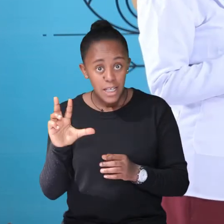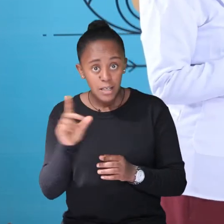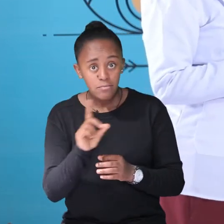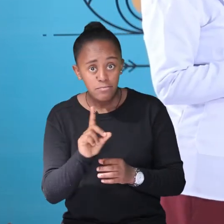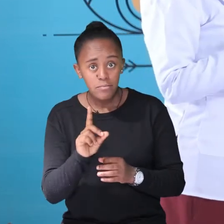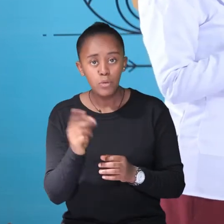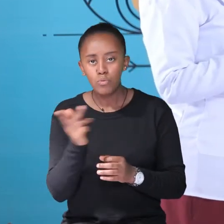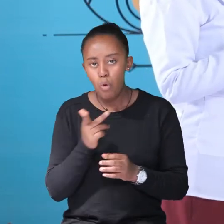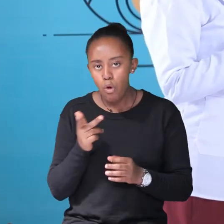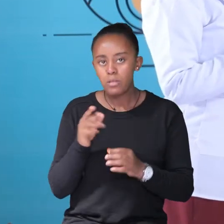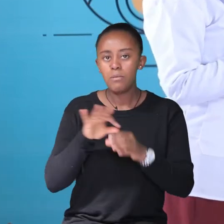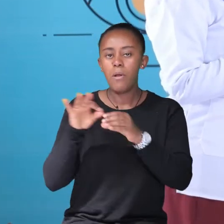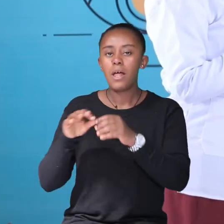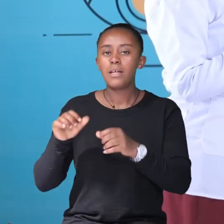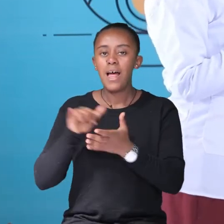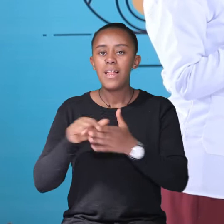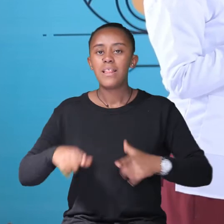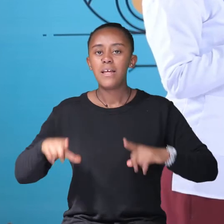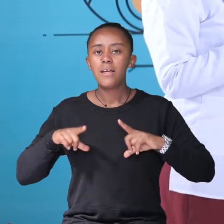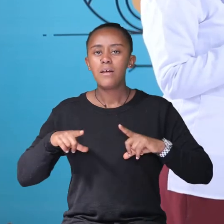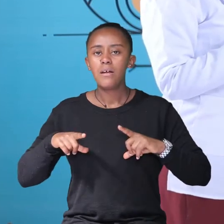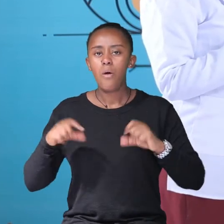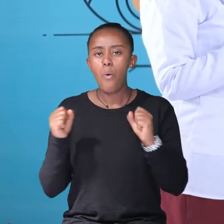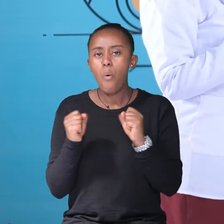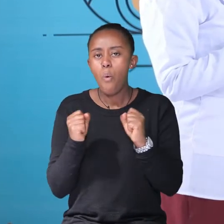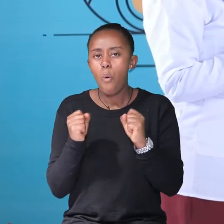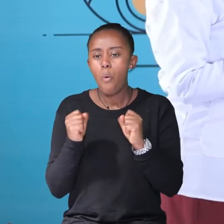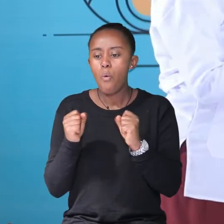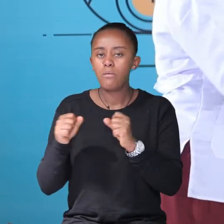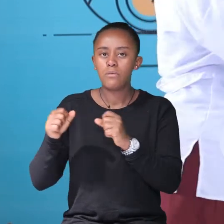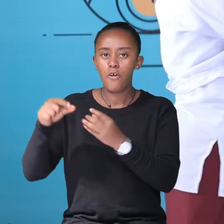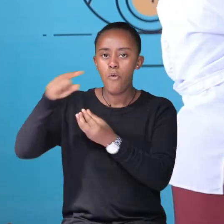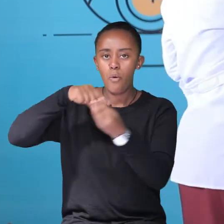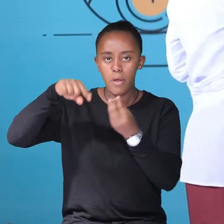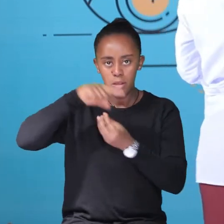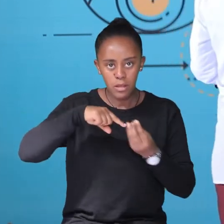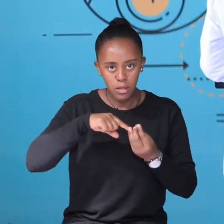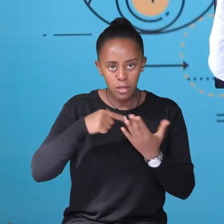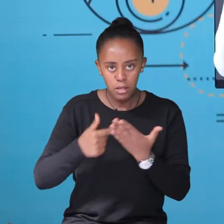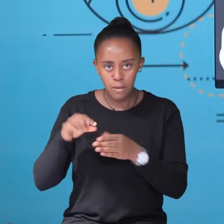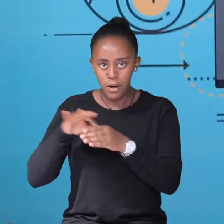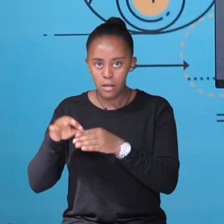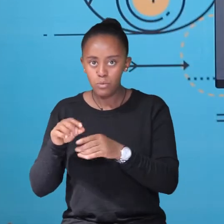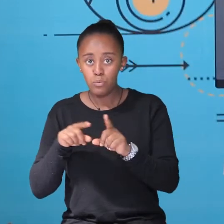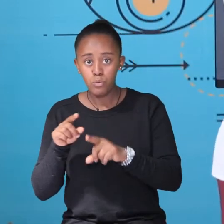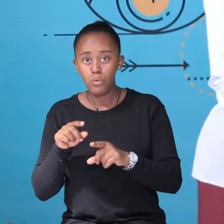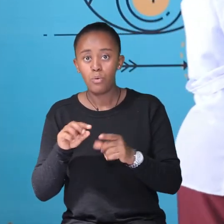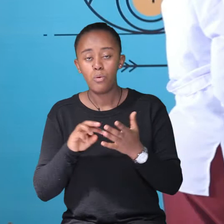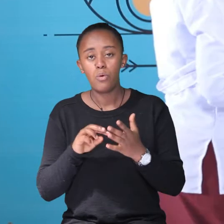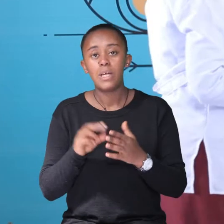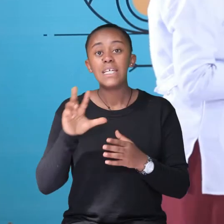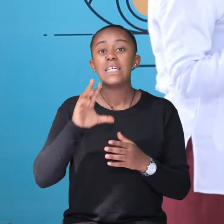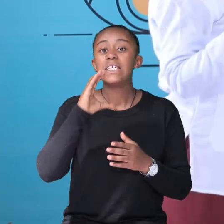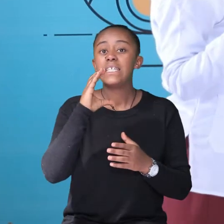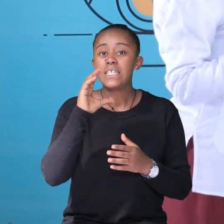in those plants that live in cold environment. Due to this, the plants are also known as C3